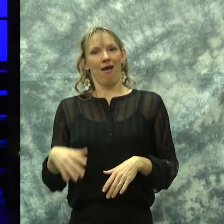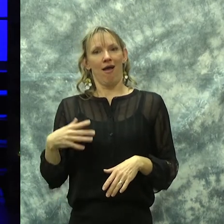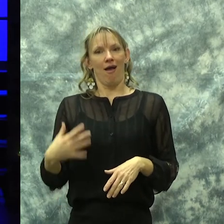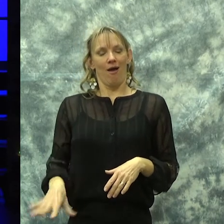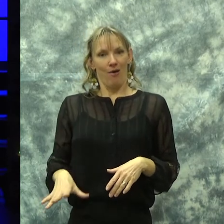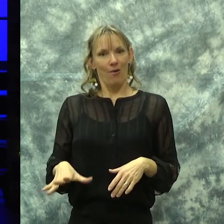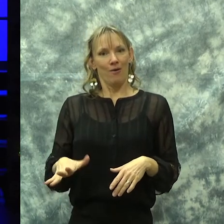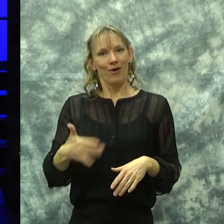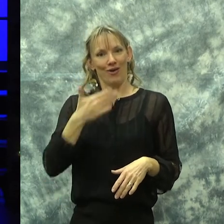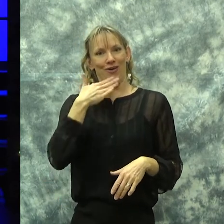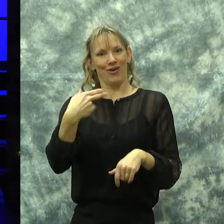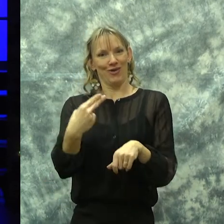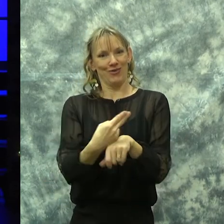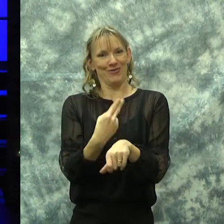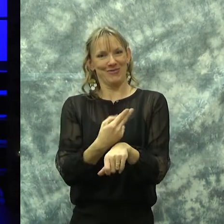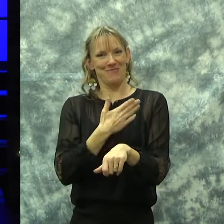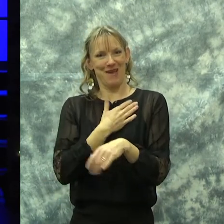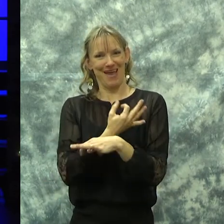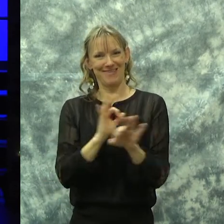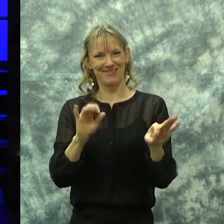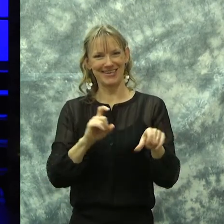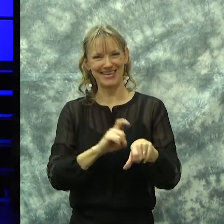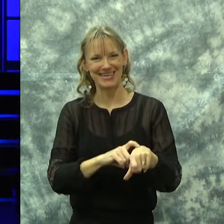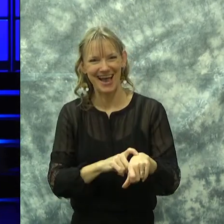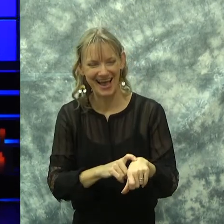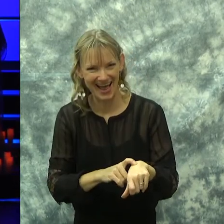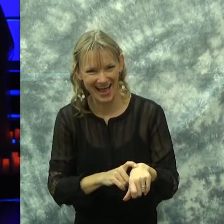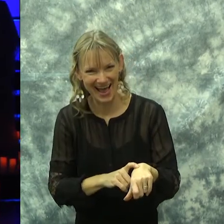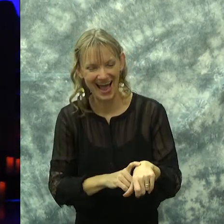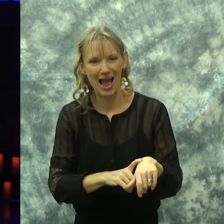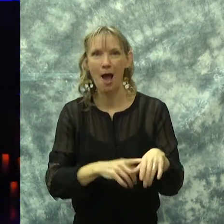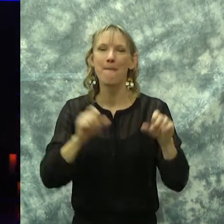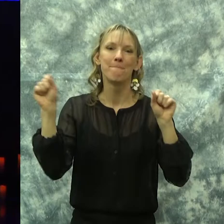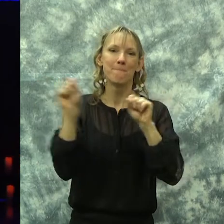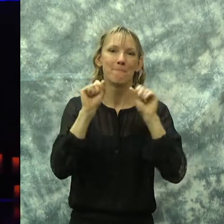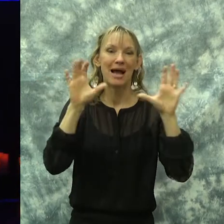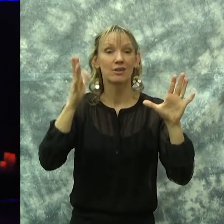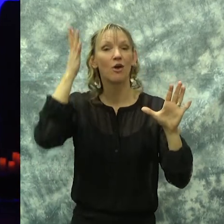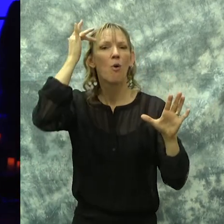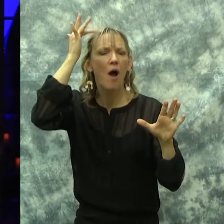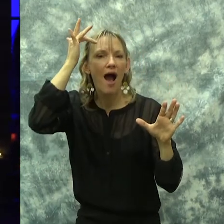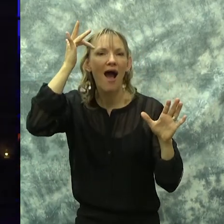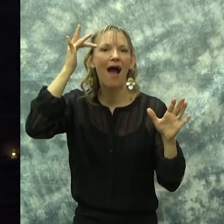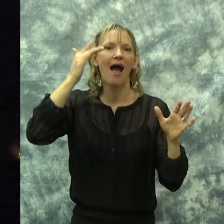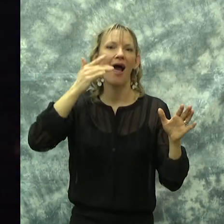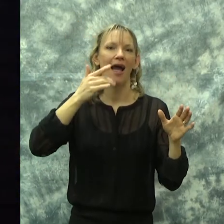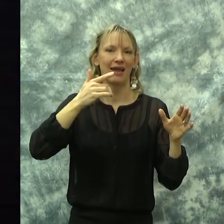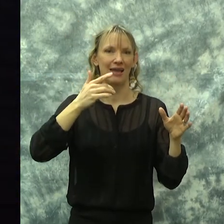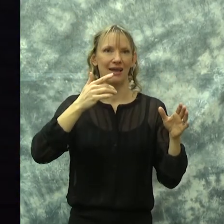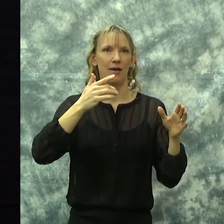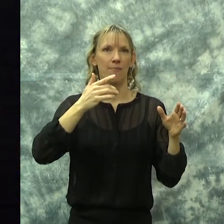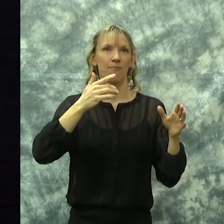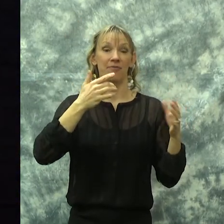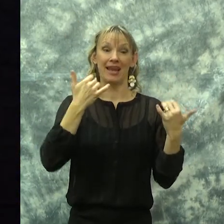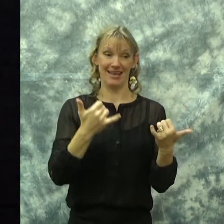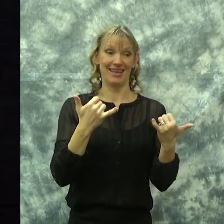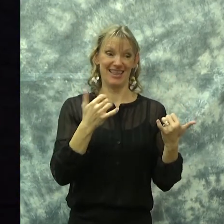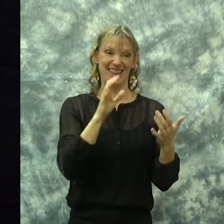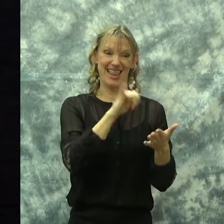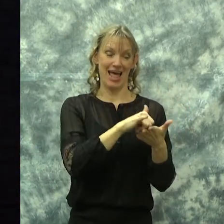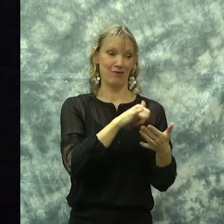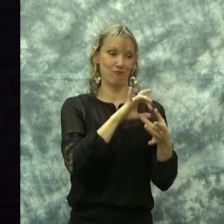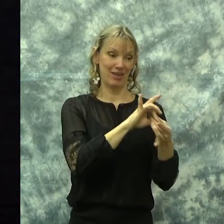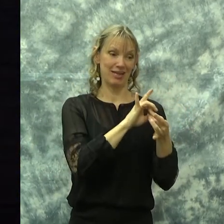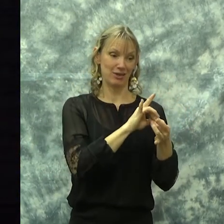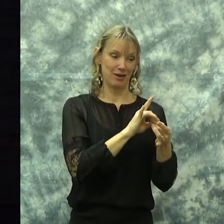constructive use of free time. And it was really magical because I had a growing relationship with who is now my wife,